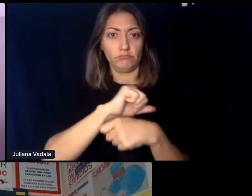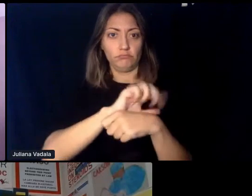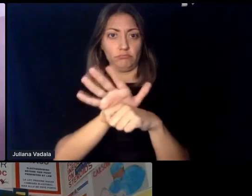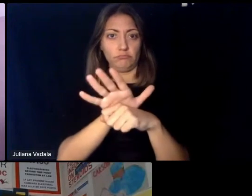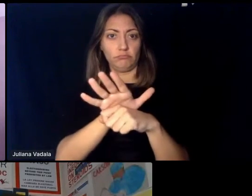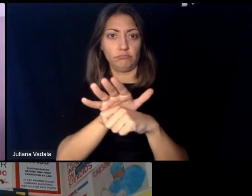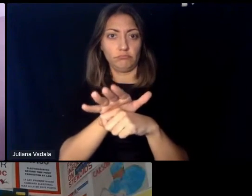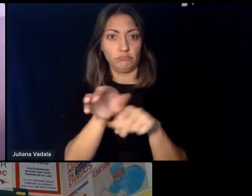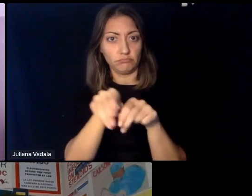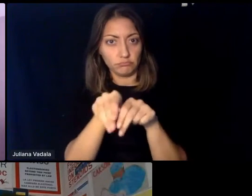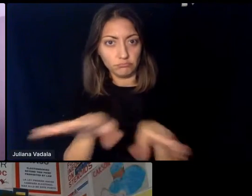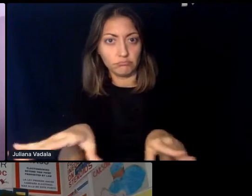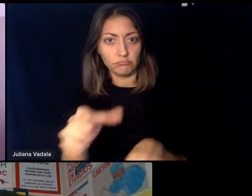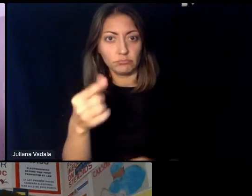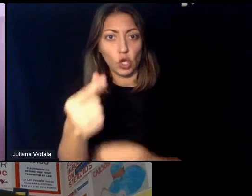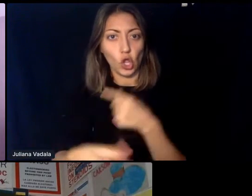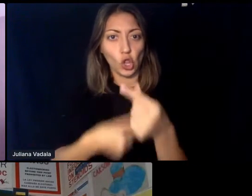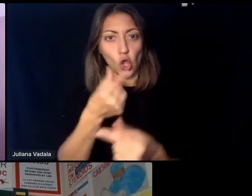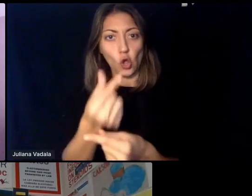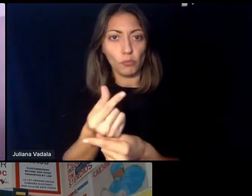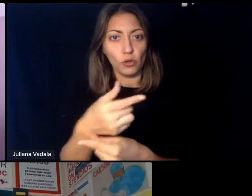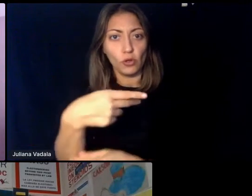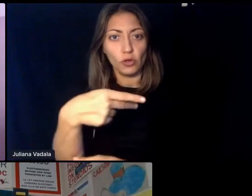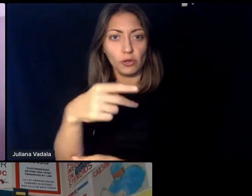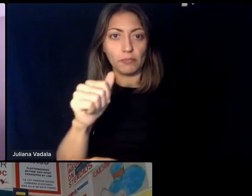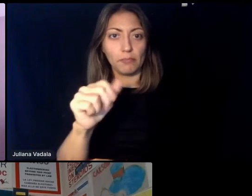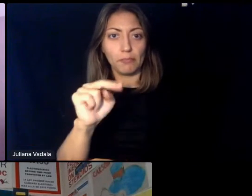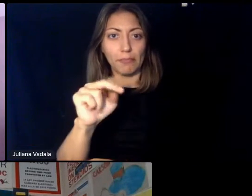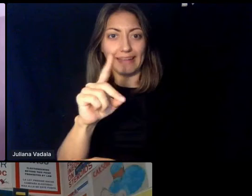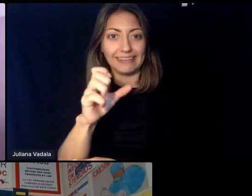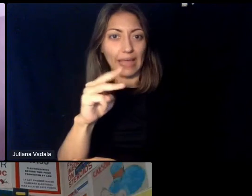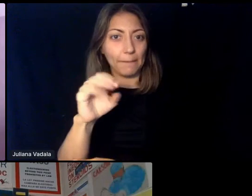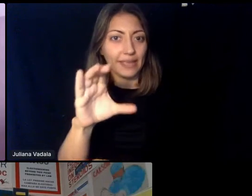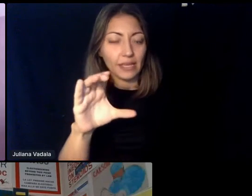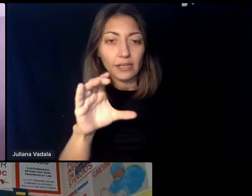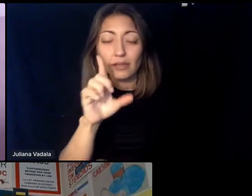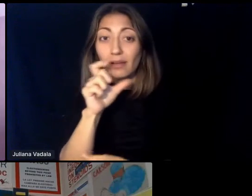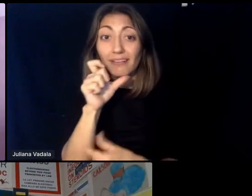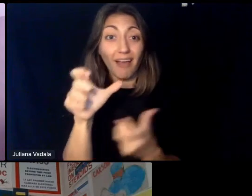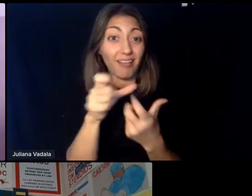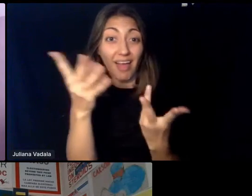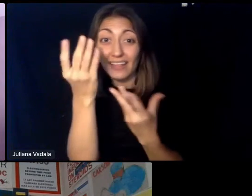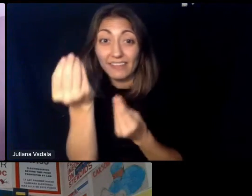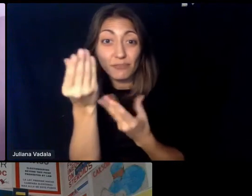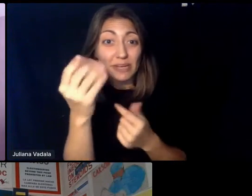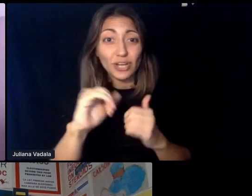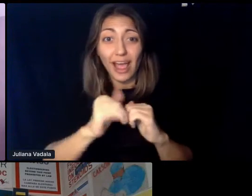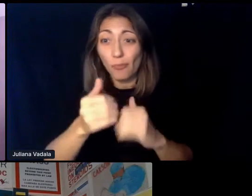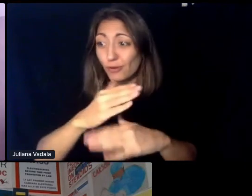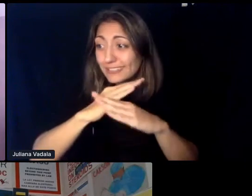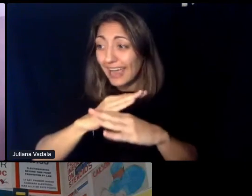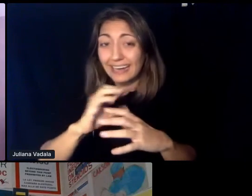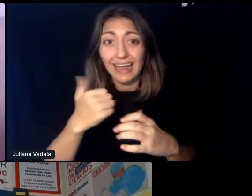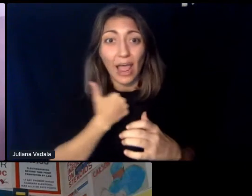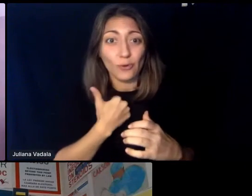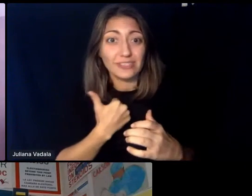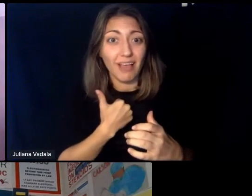guidance on how to protect ourselves and a lot of fear. We're also facing severe threats to our